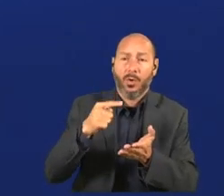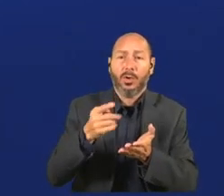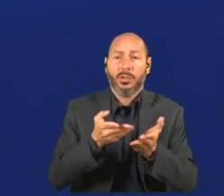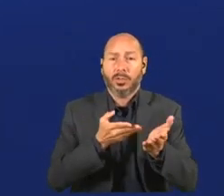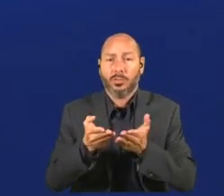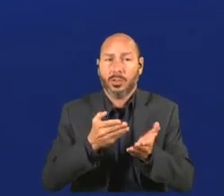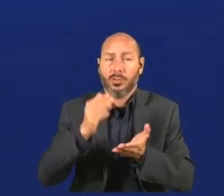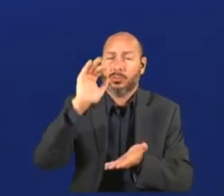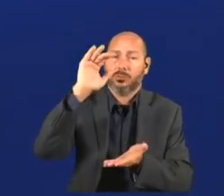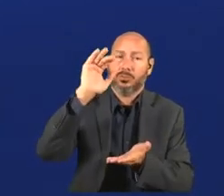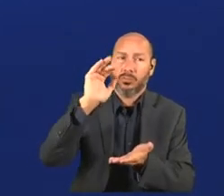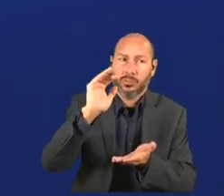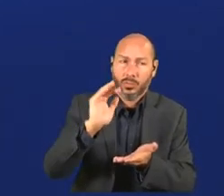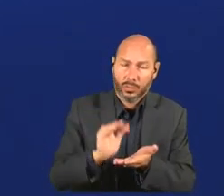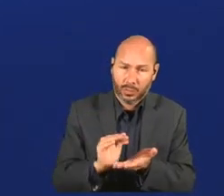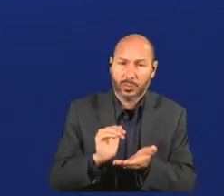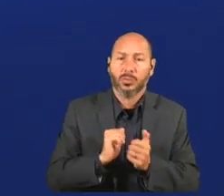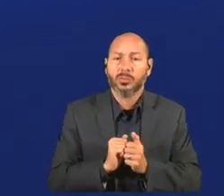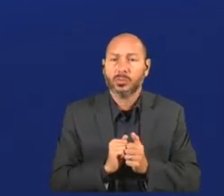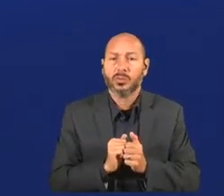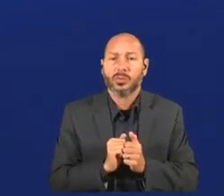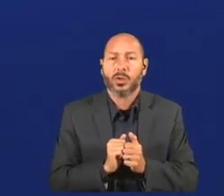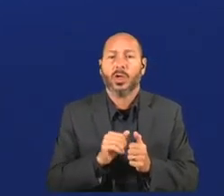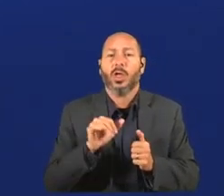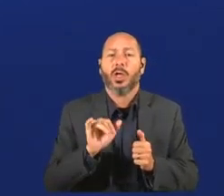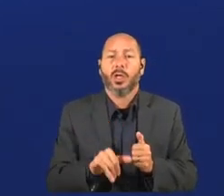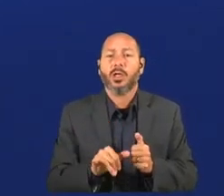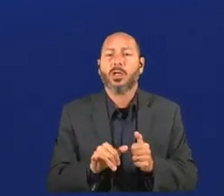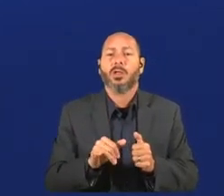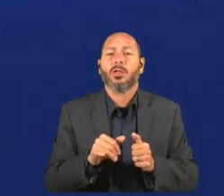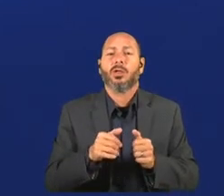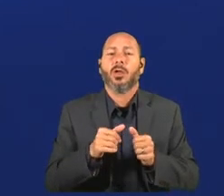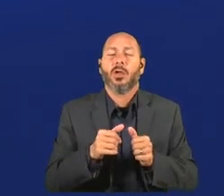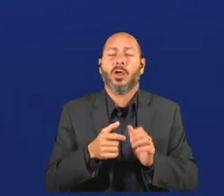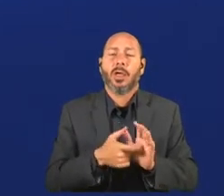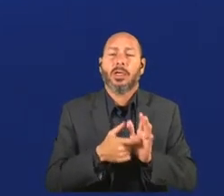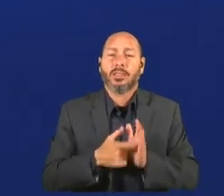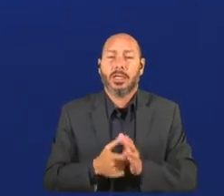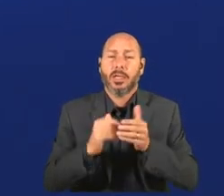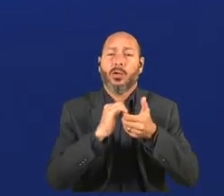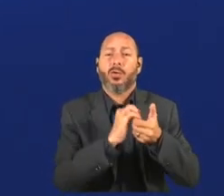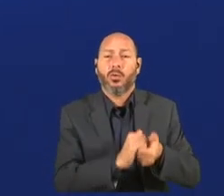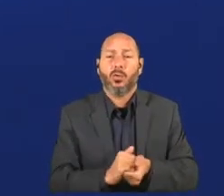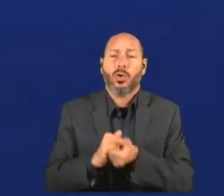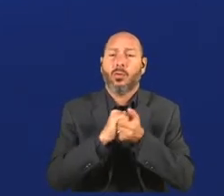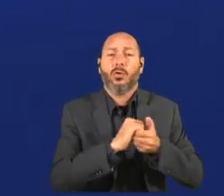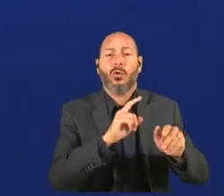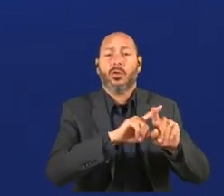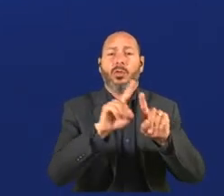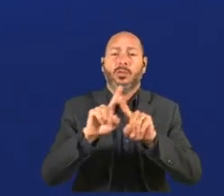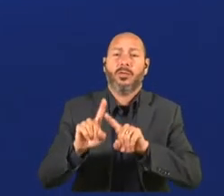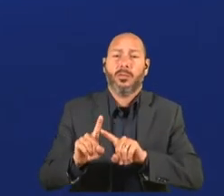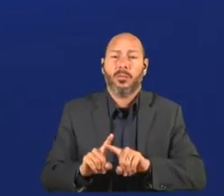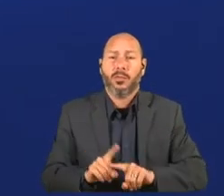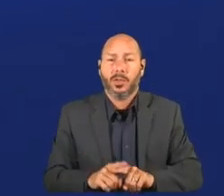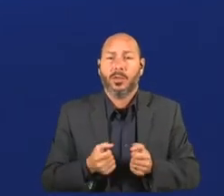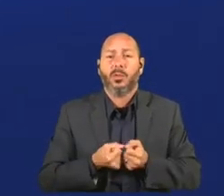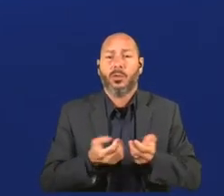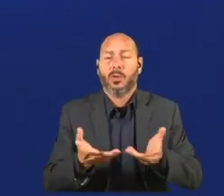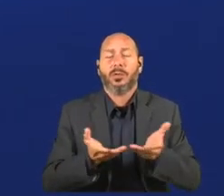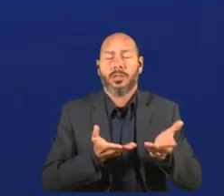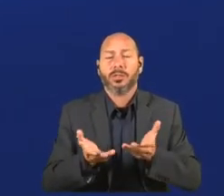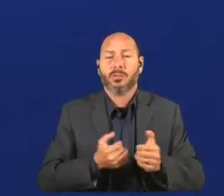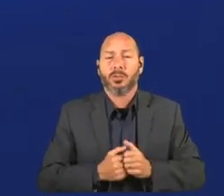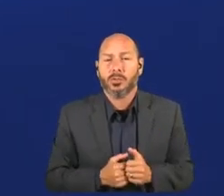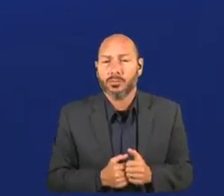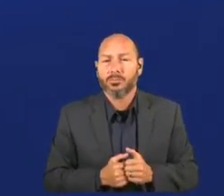patients that have to be seen and require collaboration across multiple providers for them to receive effective care. One of the